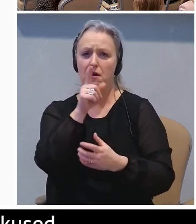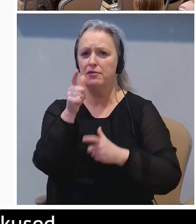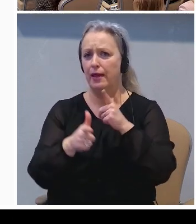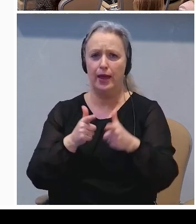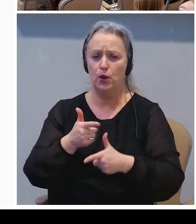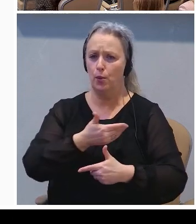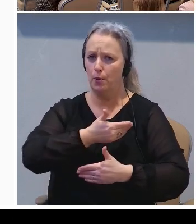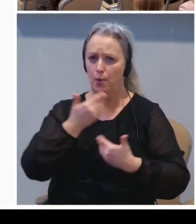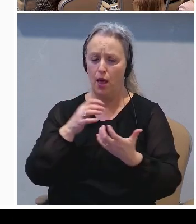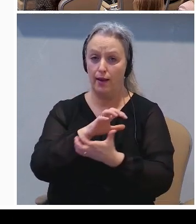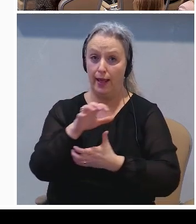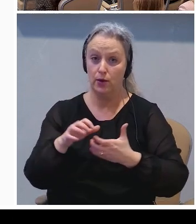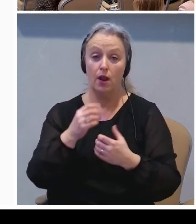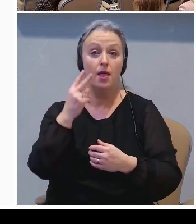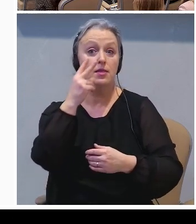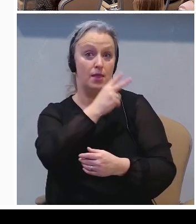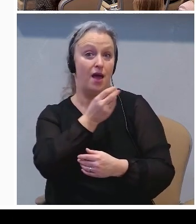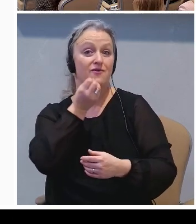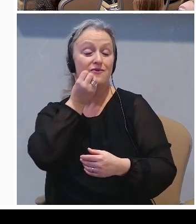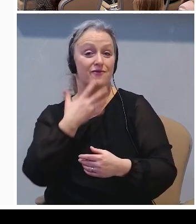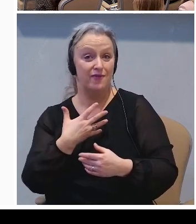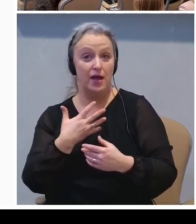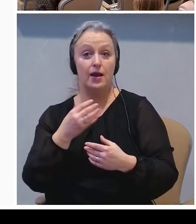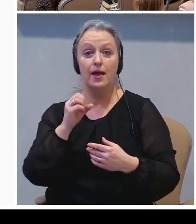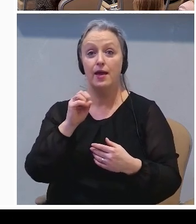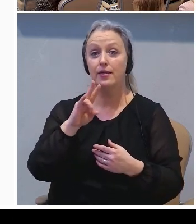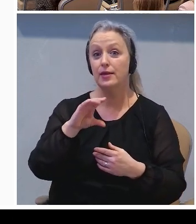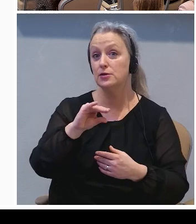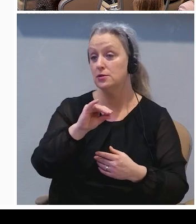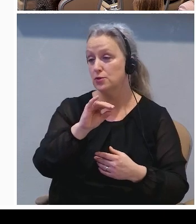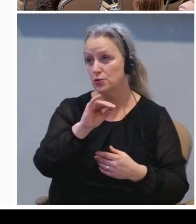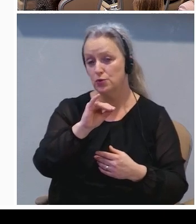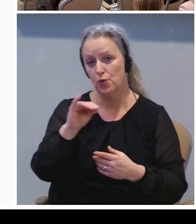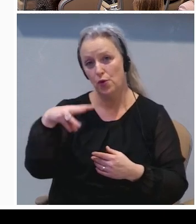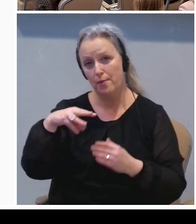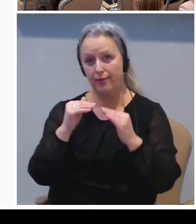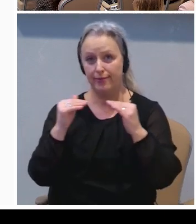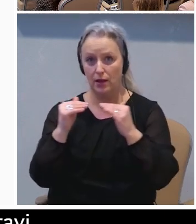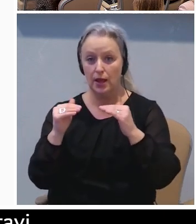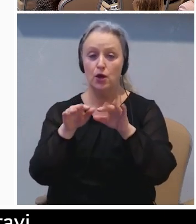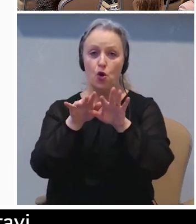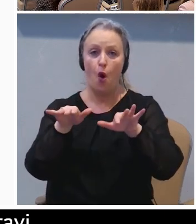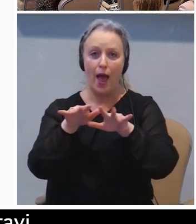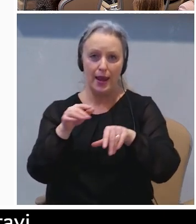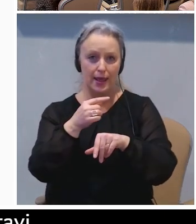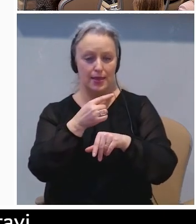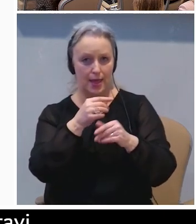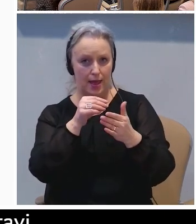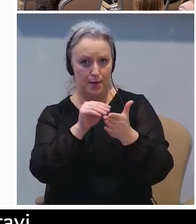level in the blood. And Näete, this siin in on green vere at the bottom ensüümi is the tase normal enzyme ning level in the blood. rohelisega